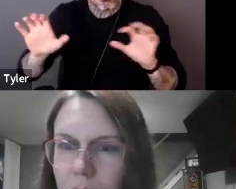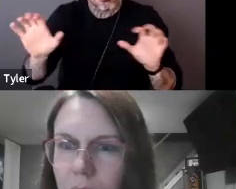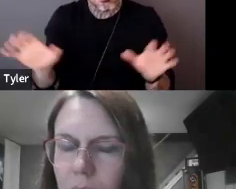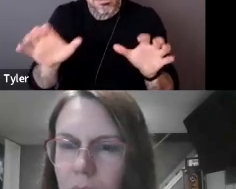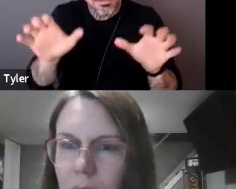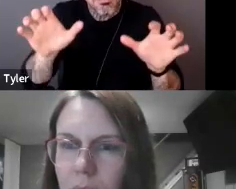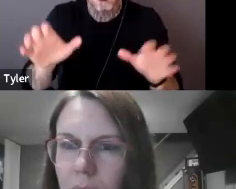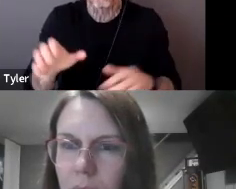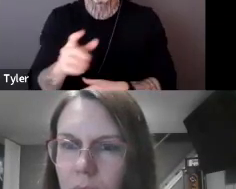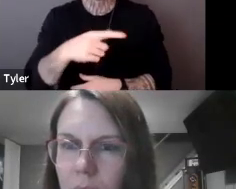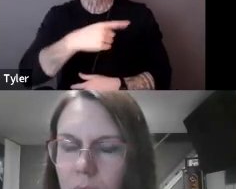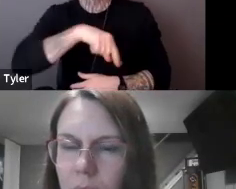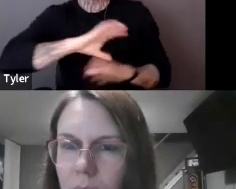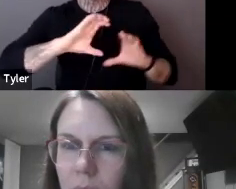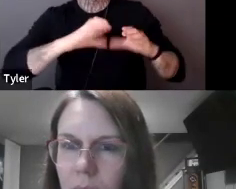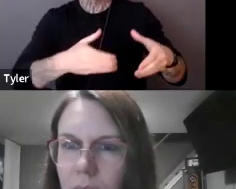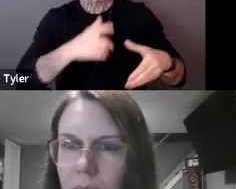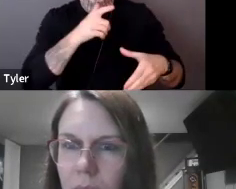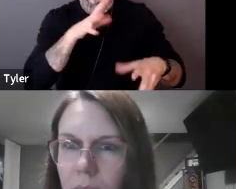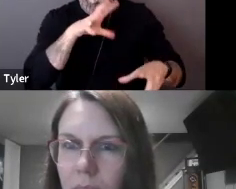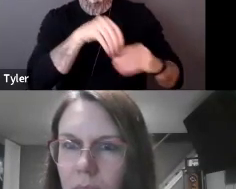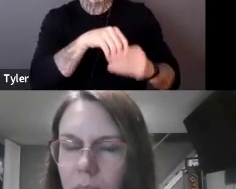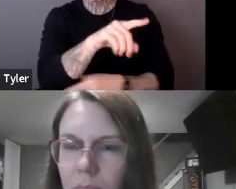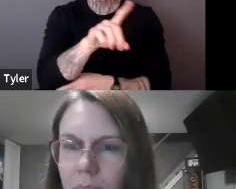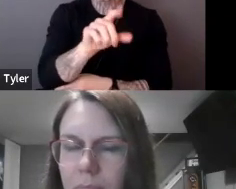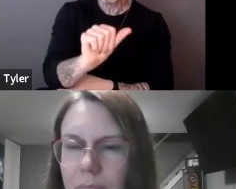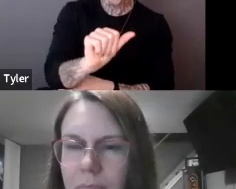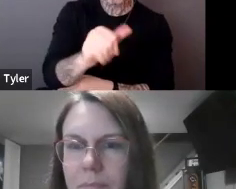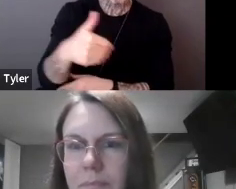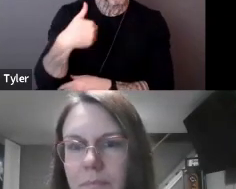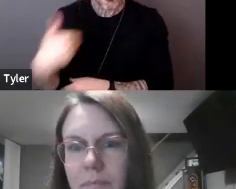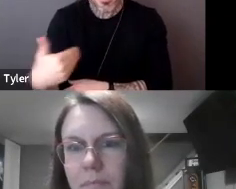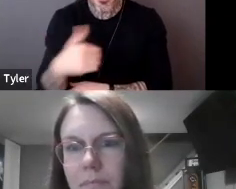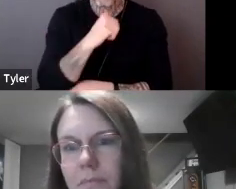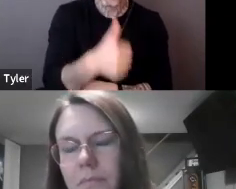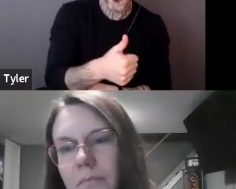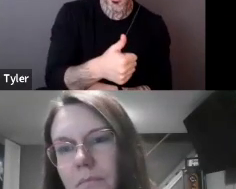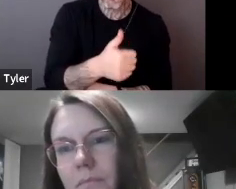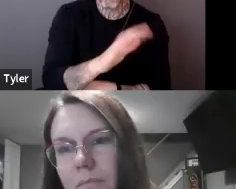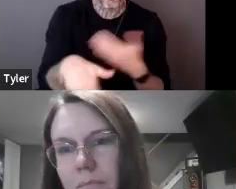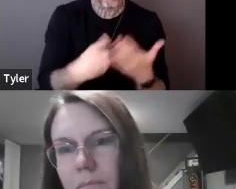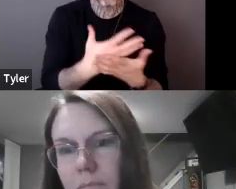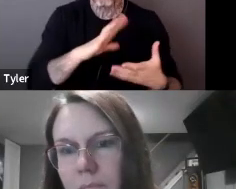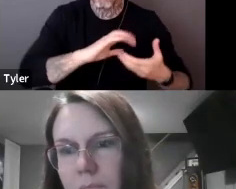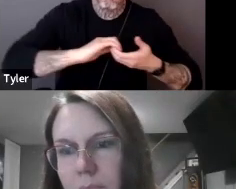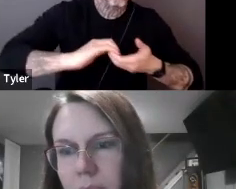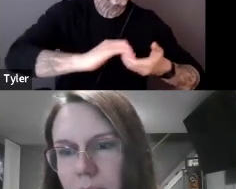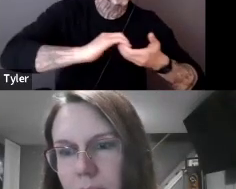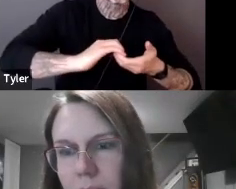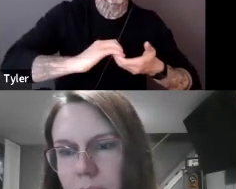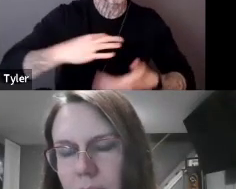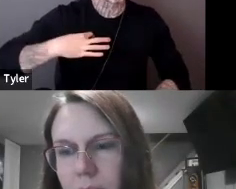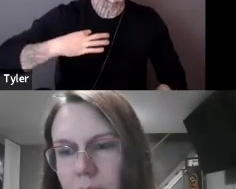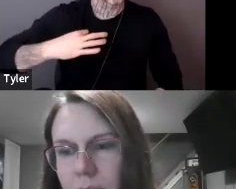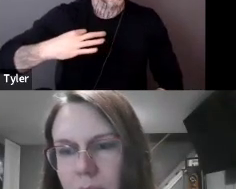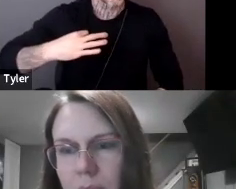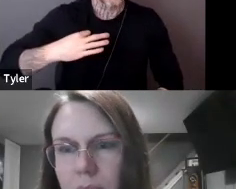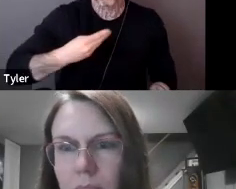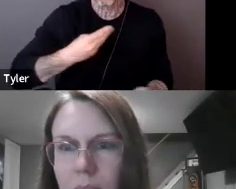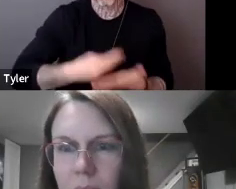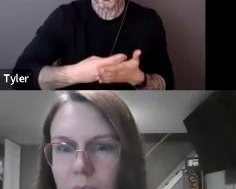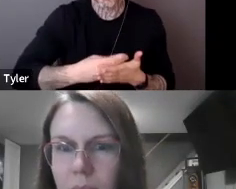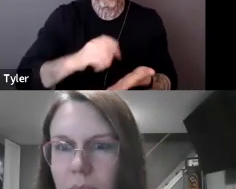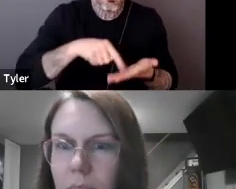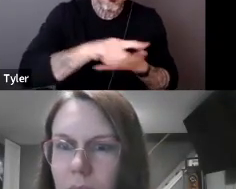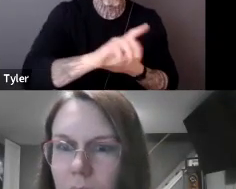without disabilities in our organizing. We're non-funded. We're all volunteers. And I think I spoke